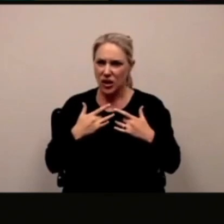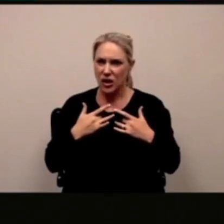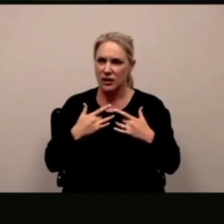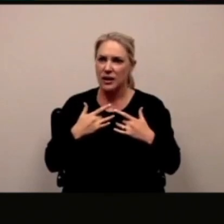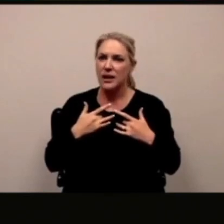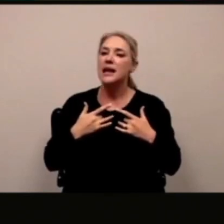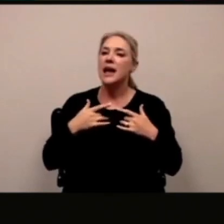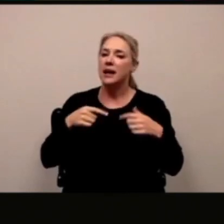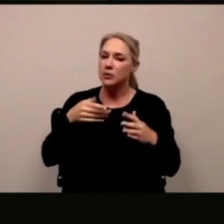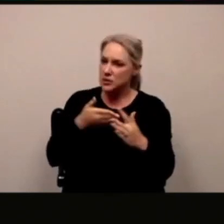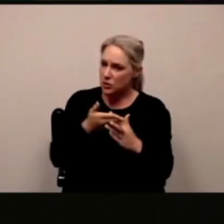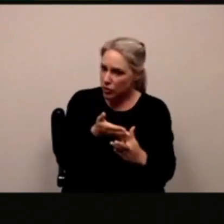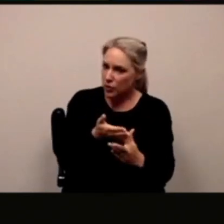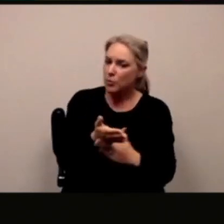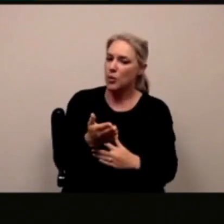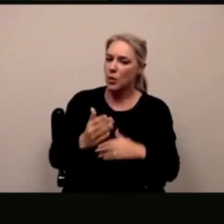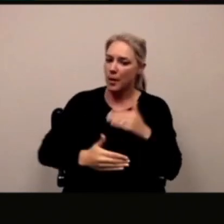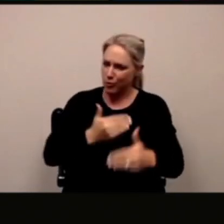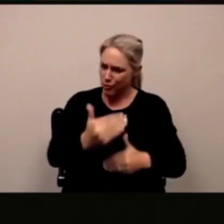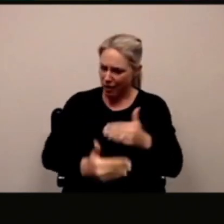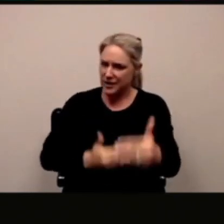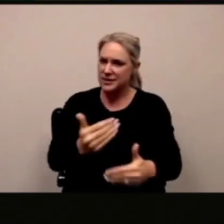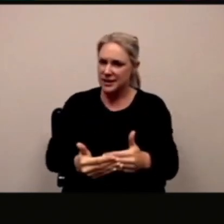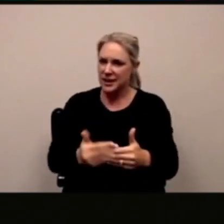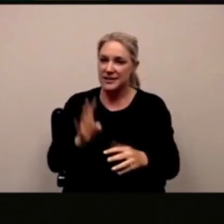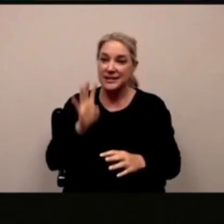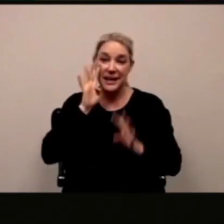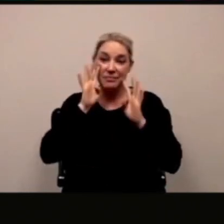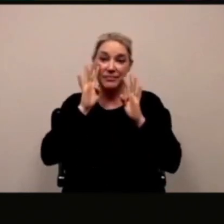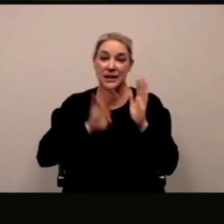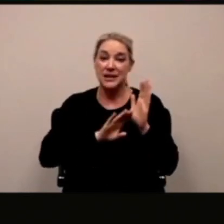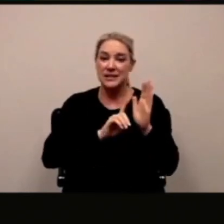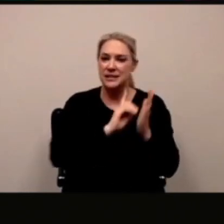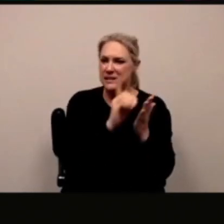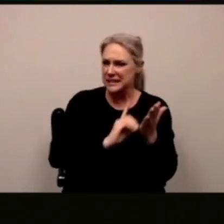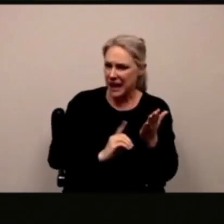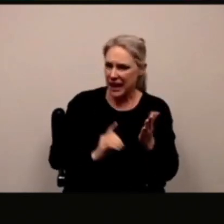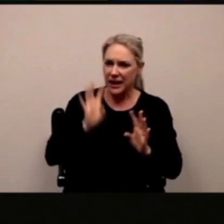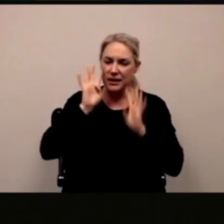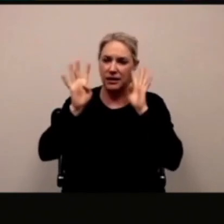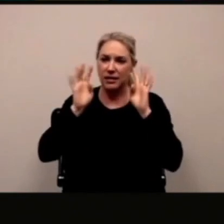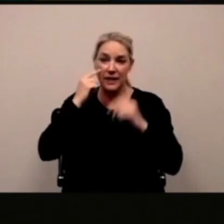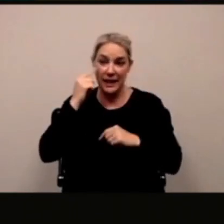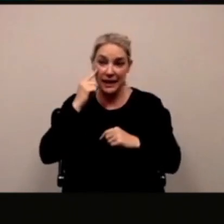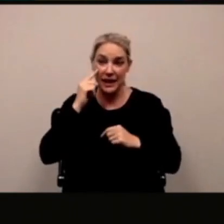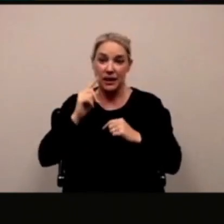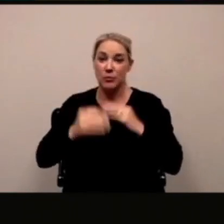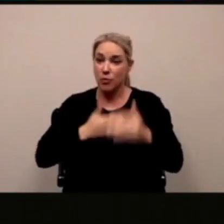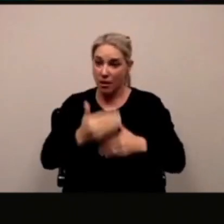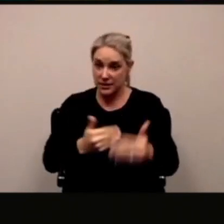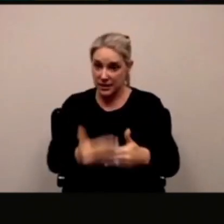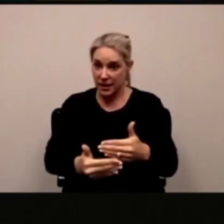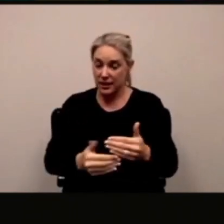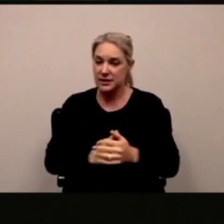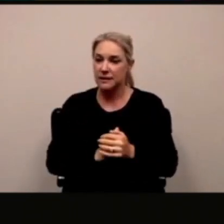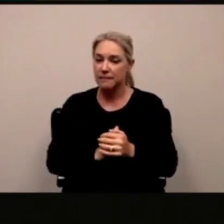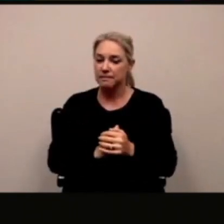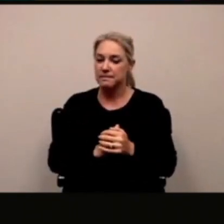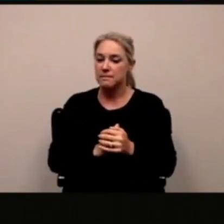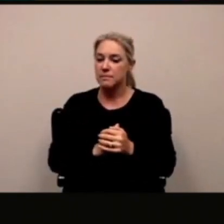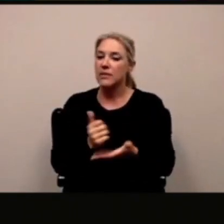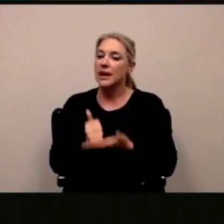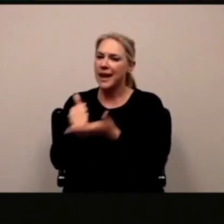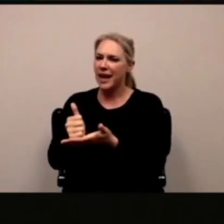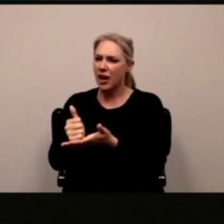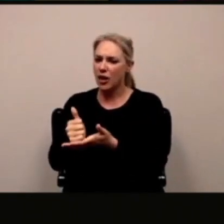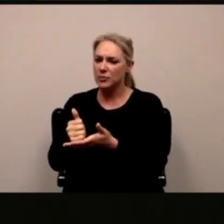process, design thinking process, and then that kind of helped them kind of guide their project-based learning kind of experience. They were able to